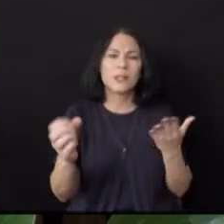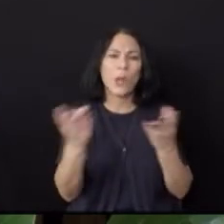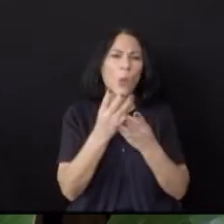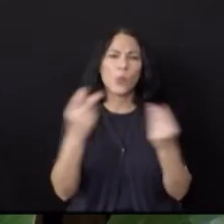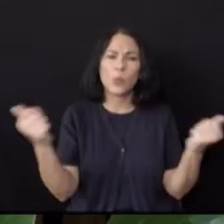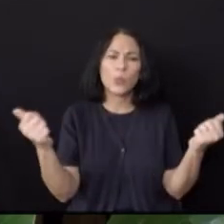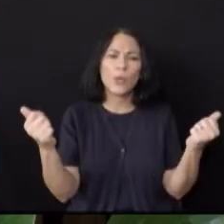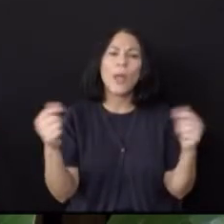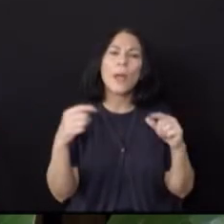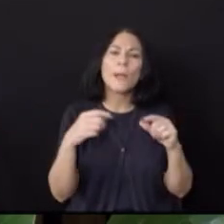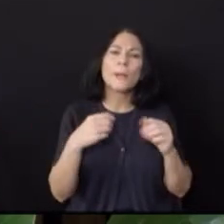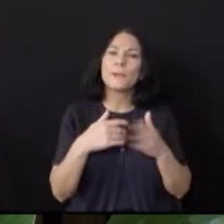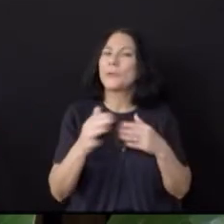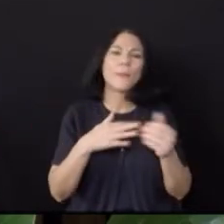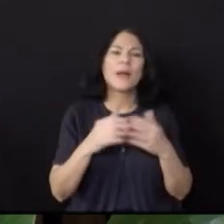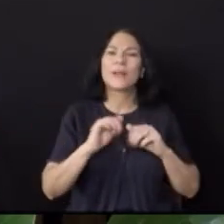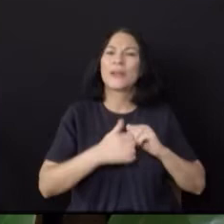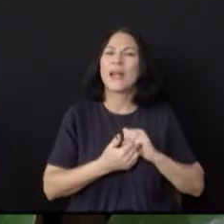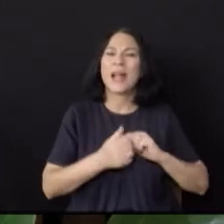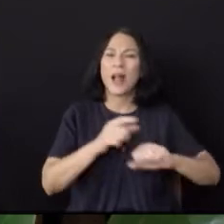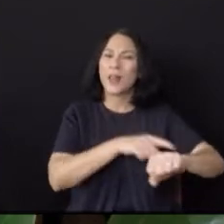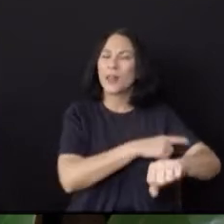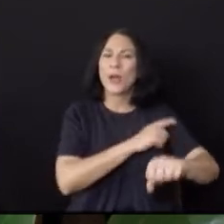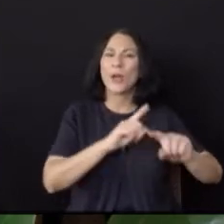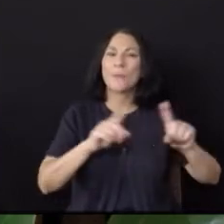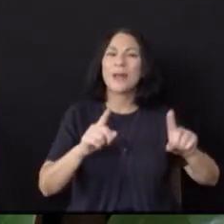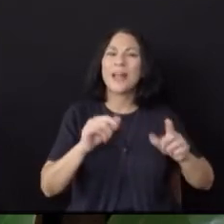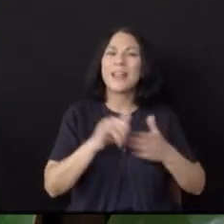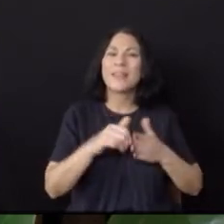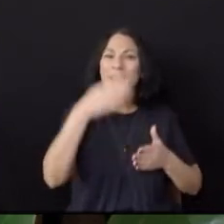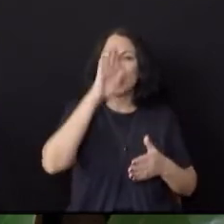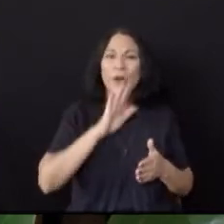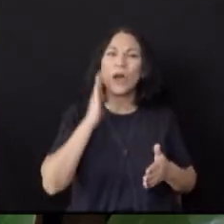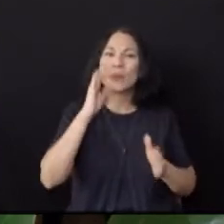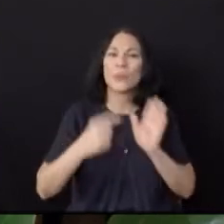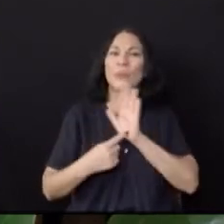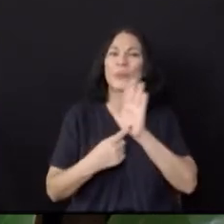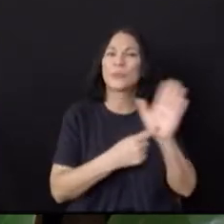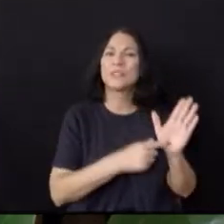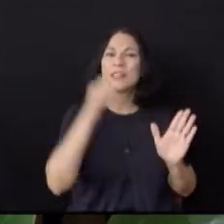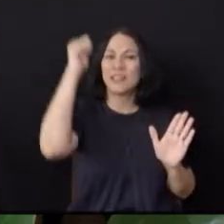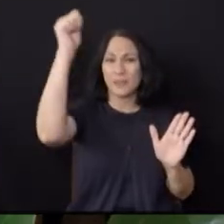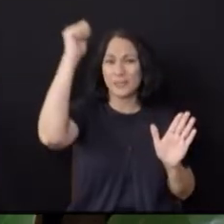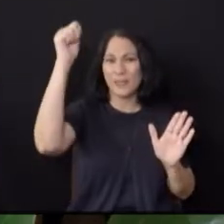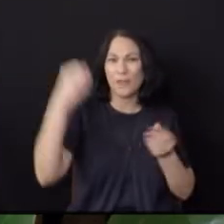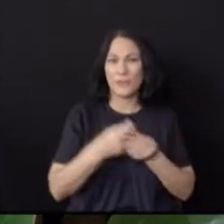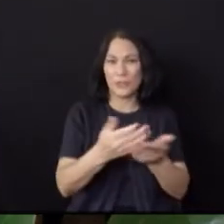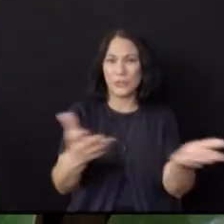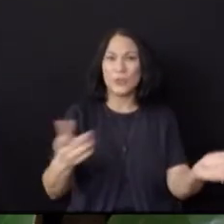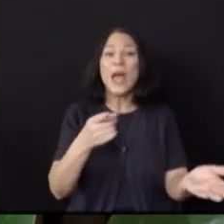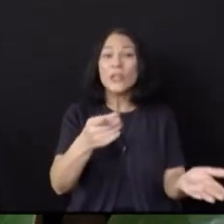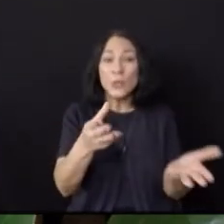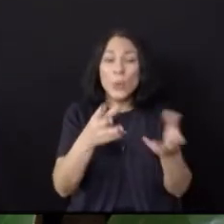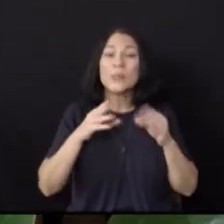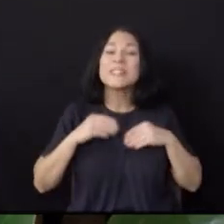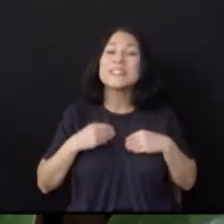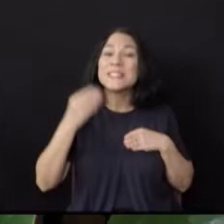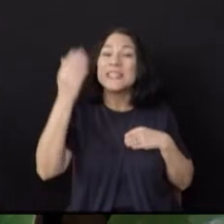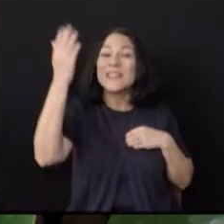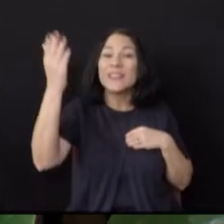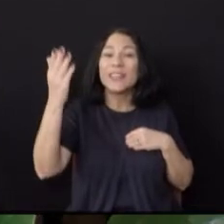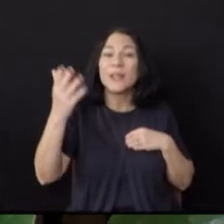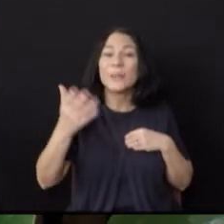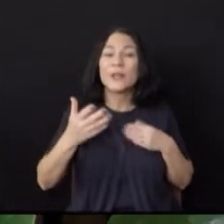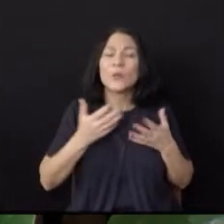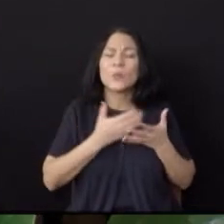however long it lasts, but that God would reveal himself to you and that you would receive him in a way that is so rich,